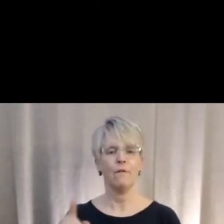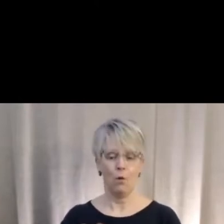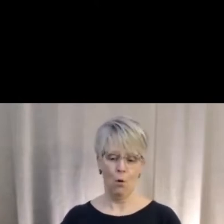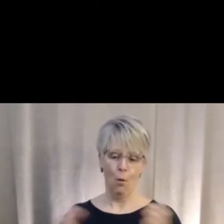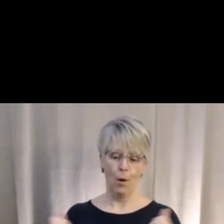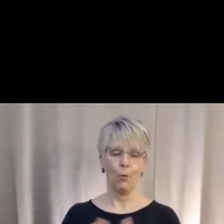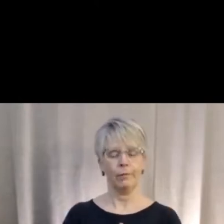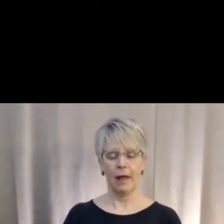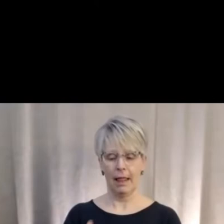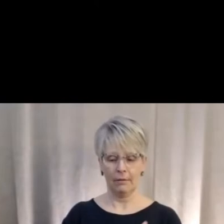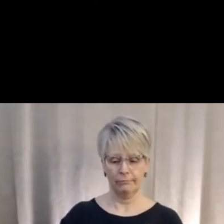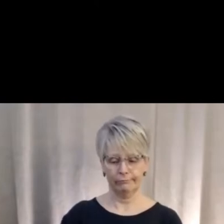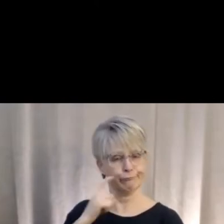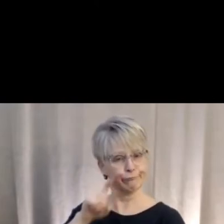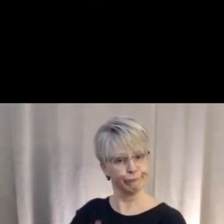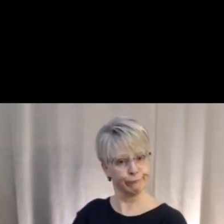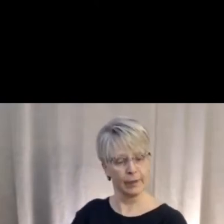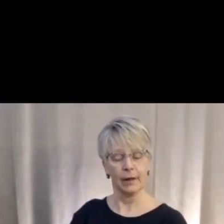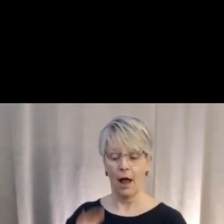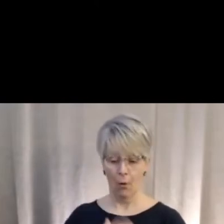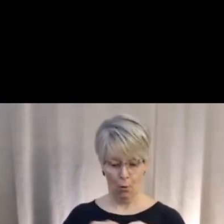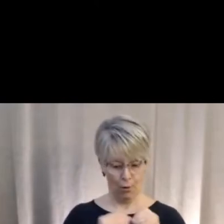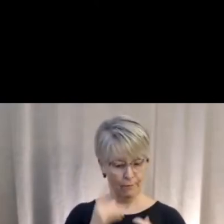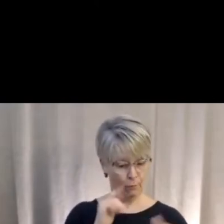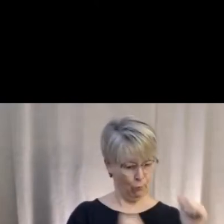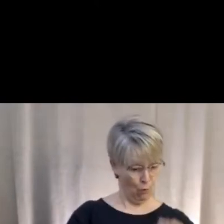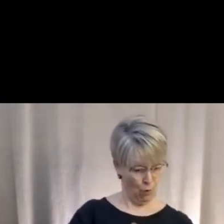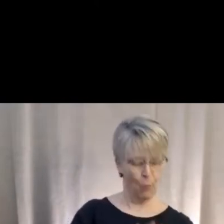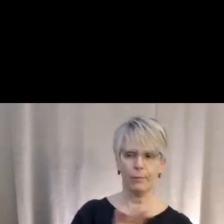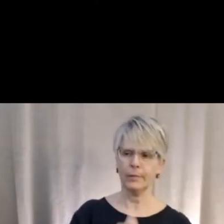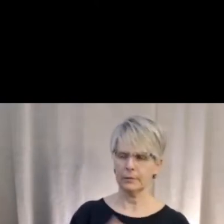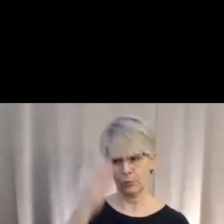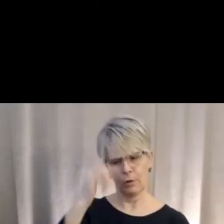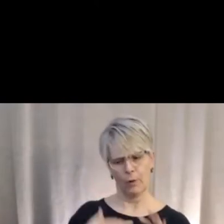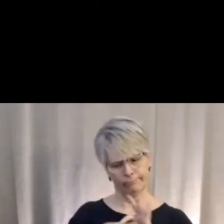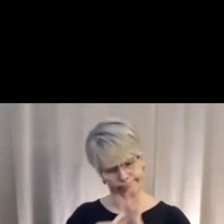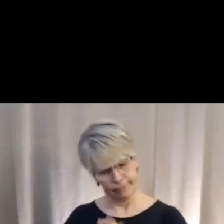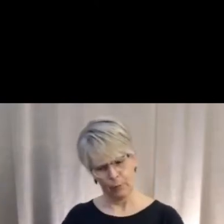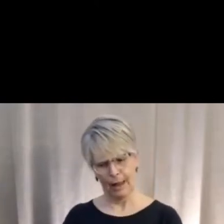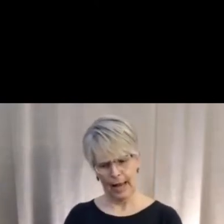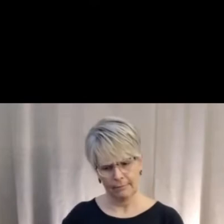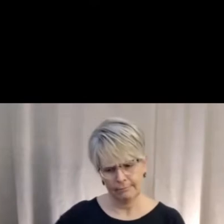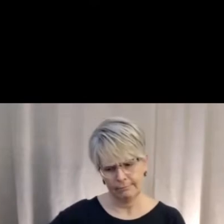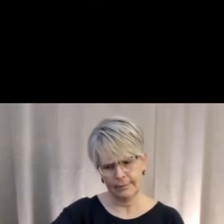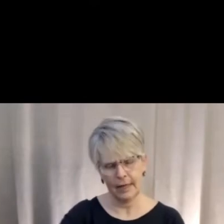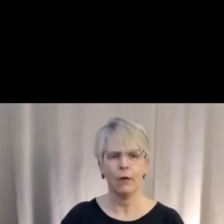to Disc, we really want to be mindful that, that we have a relationship to land. And too